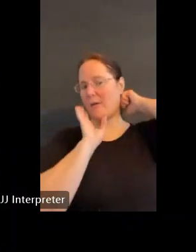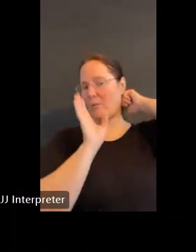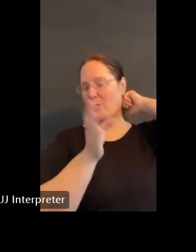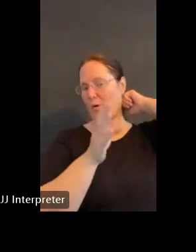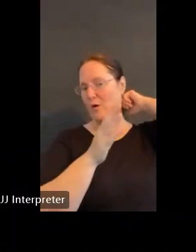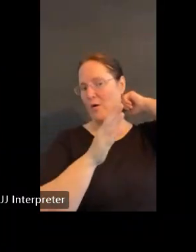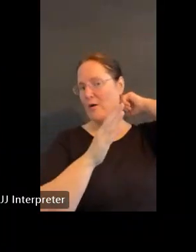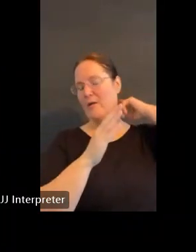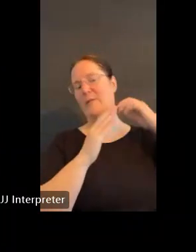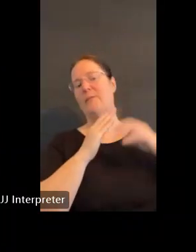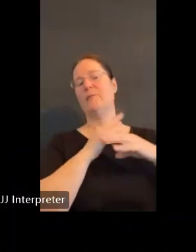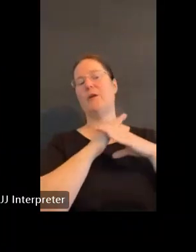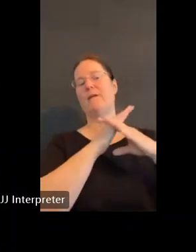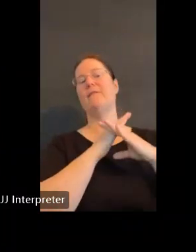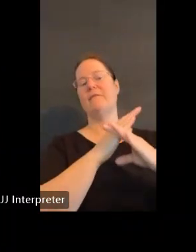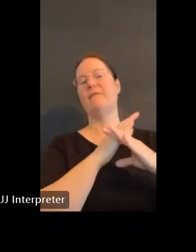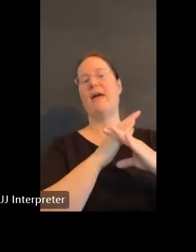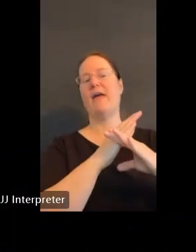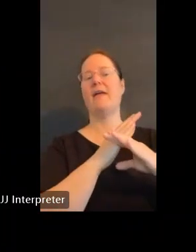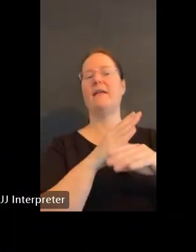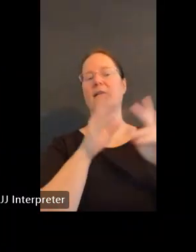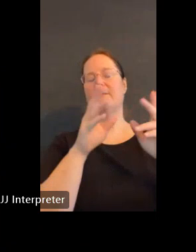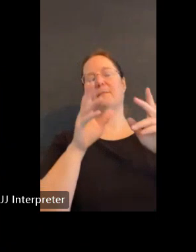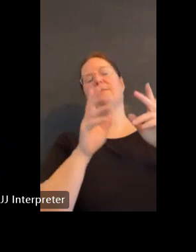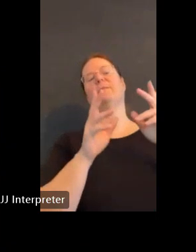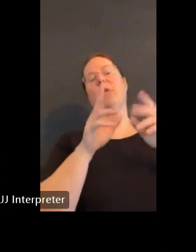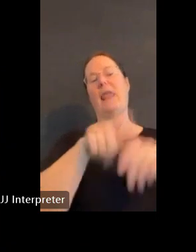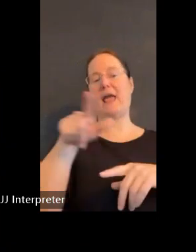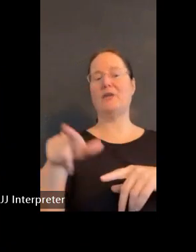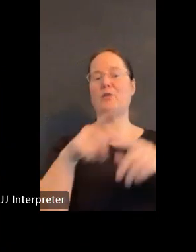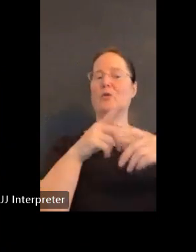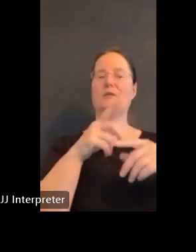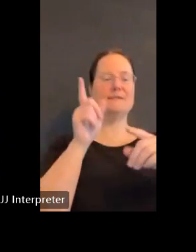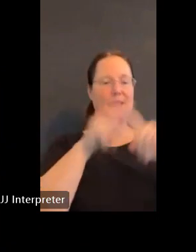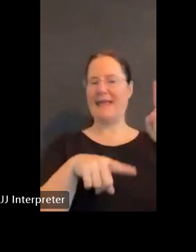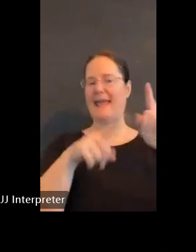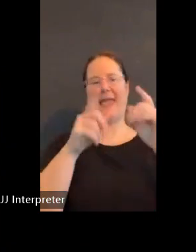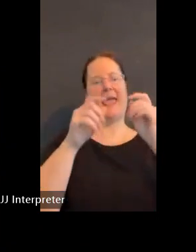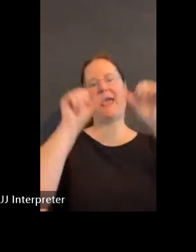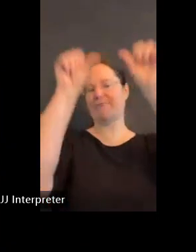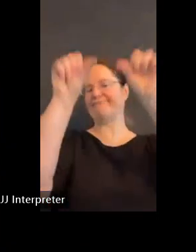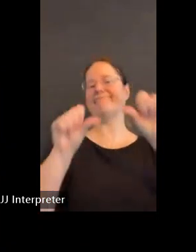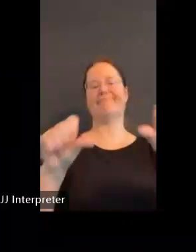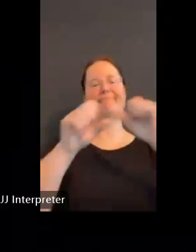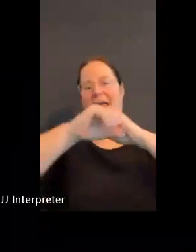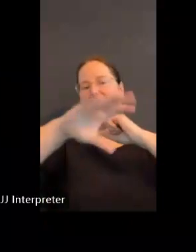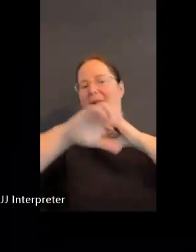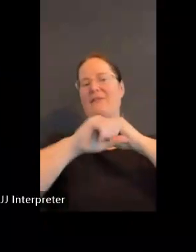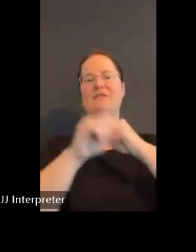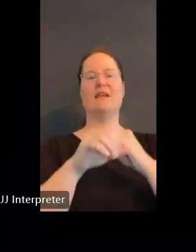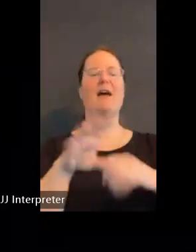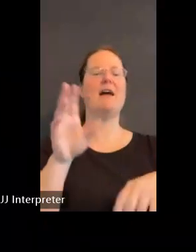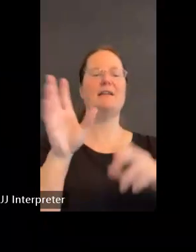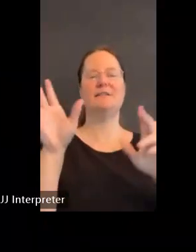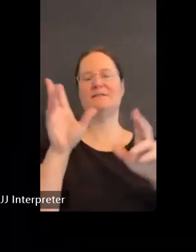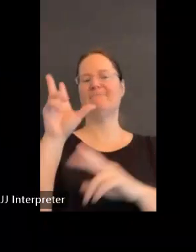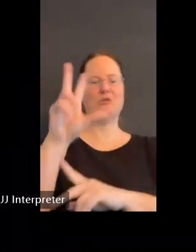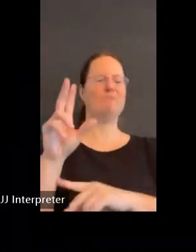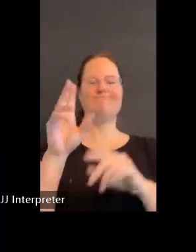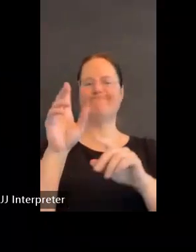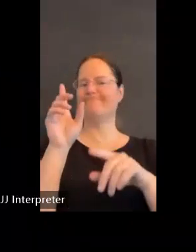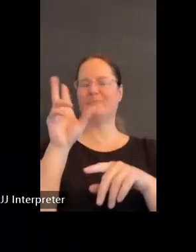no Section 8. At the state level and the federal level, we don't have a statewide or national source of income protection that